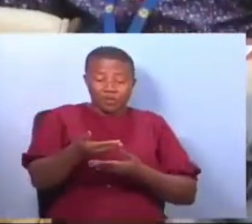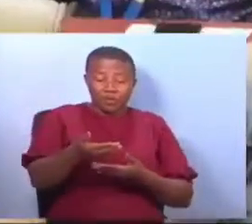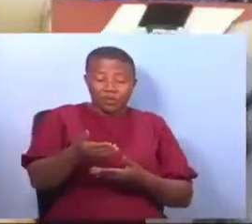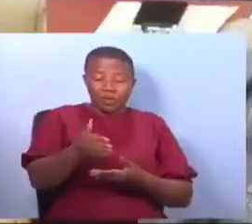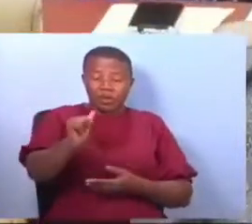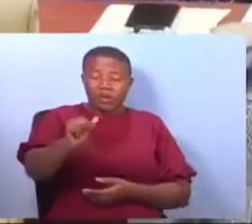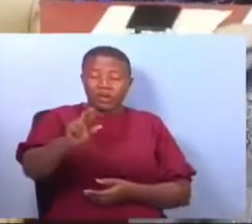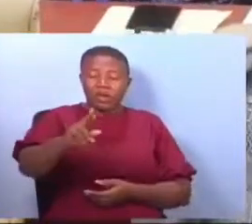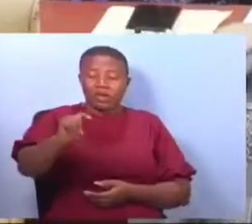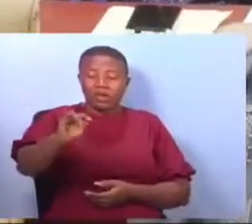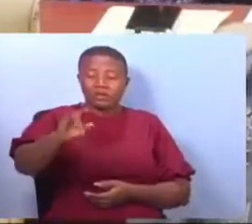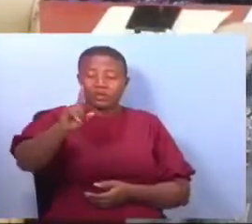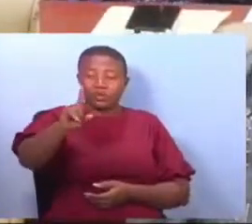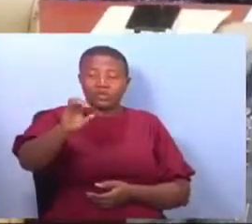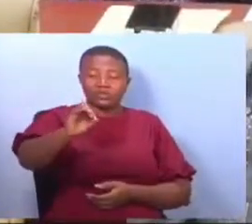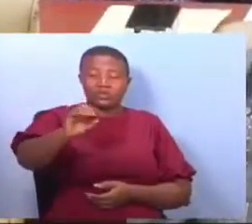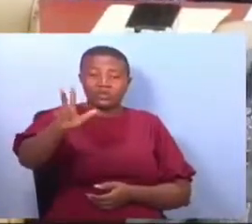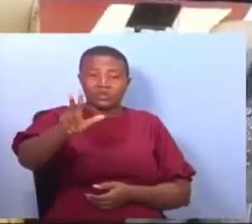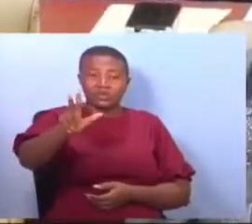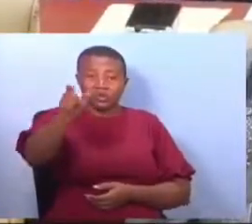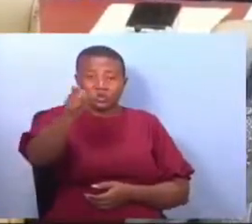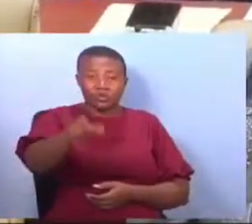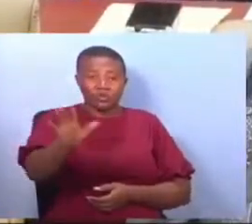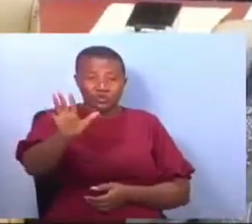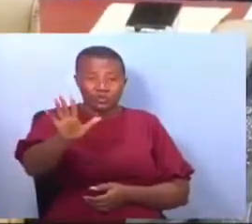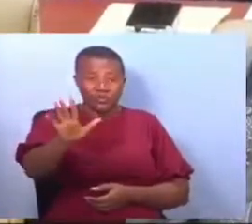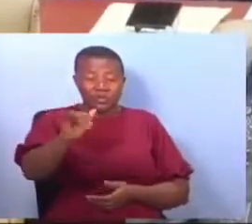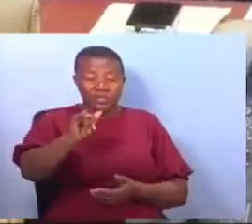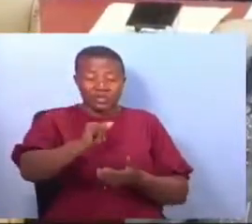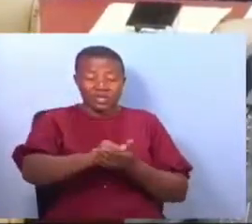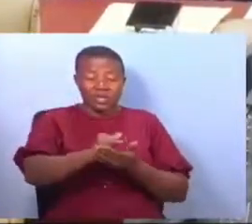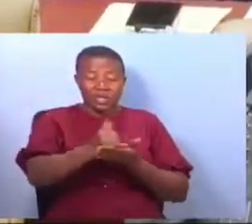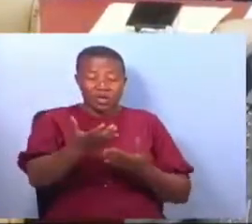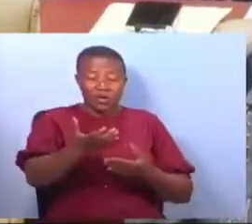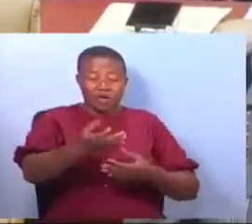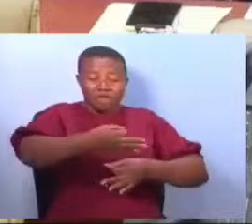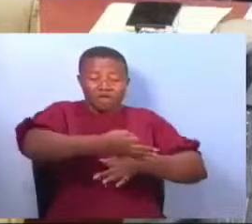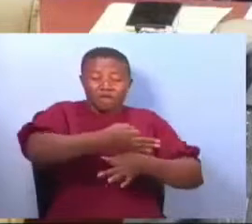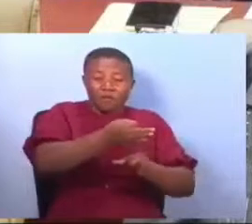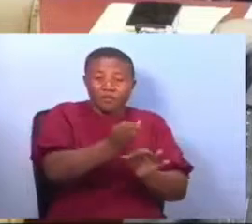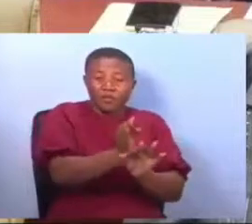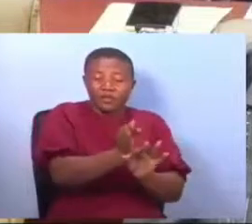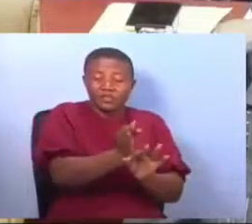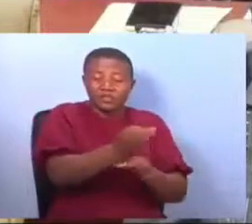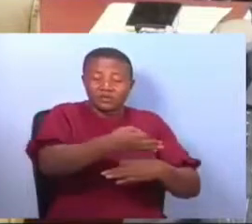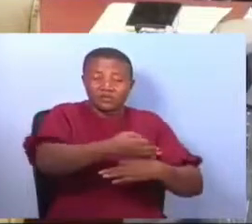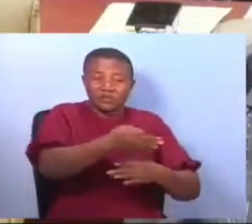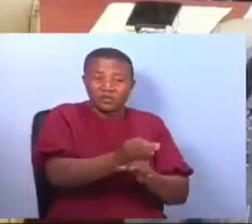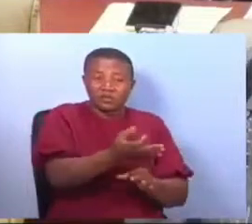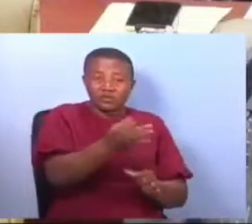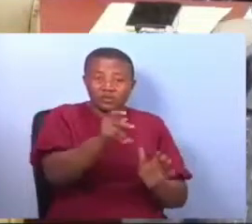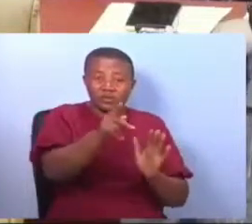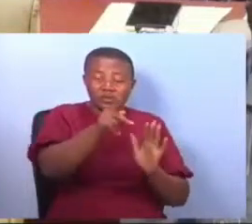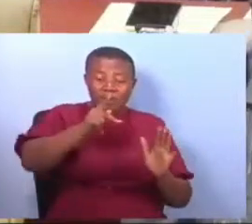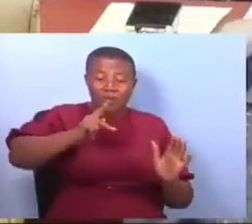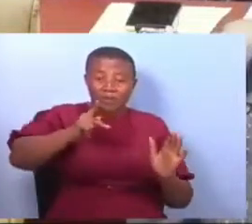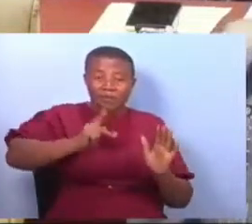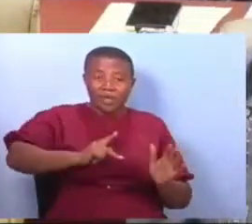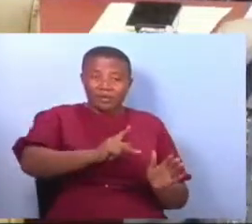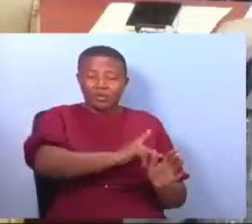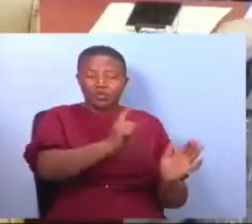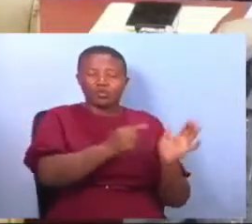Clause 5, that the composition of committees of Parliament shall reflect the different shades of